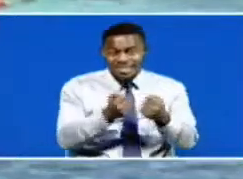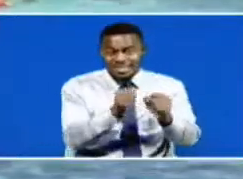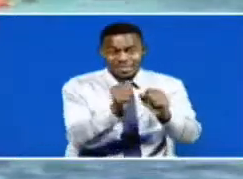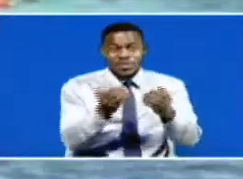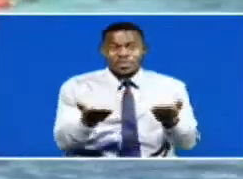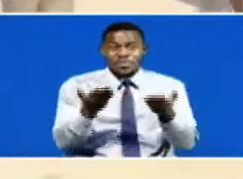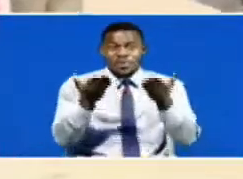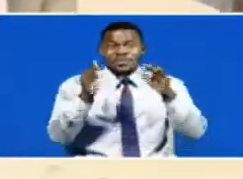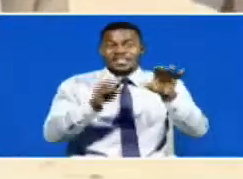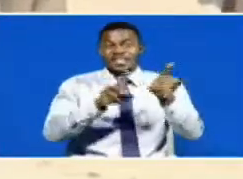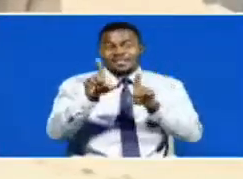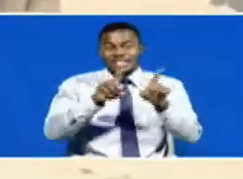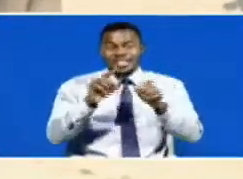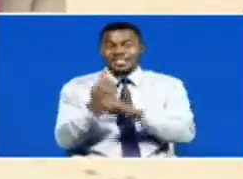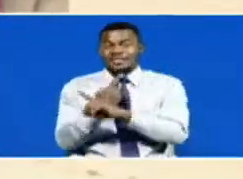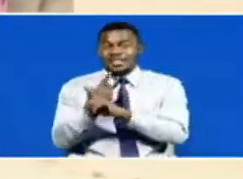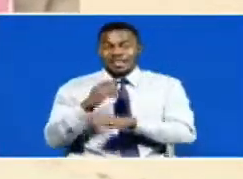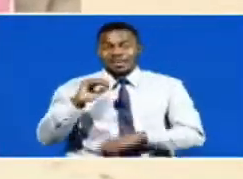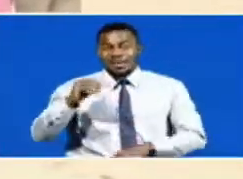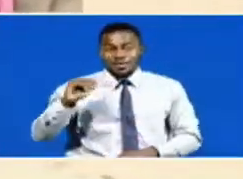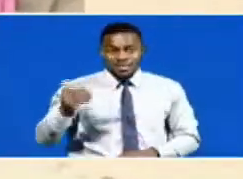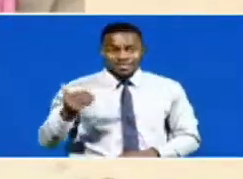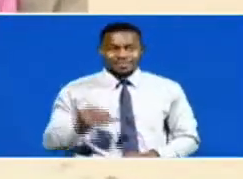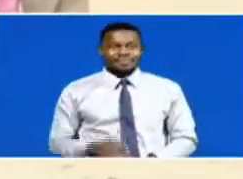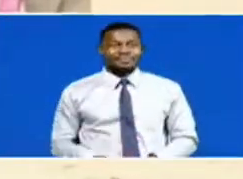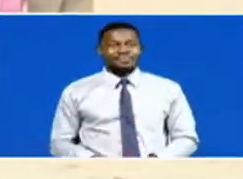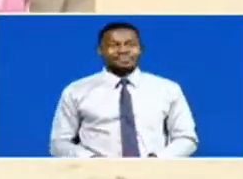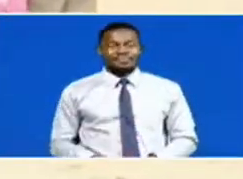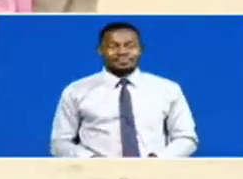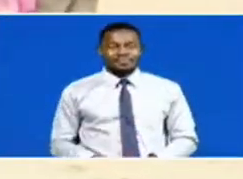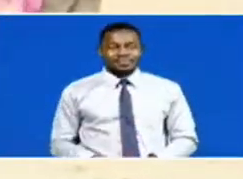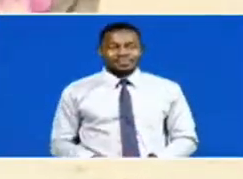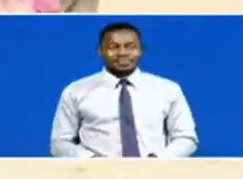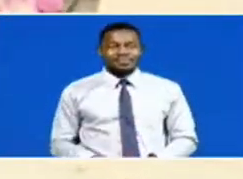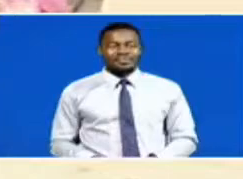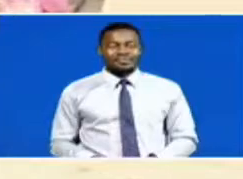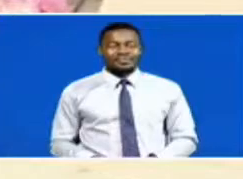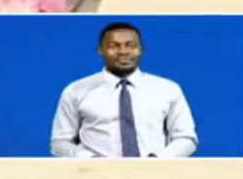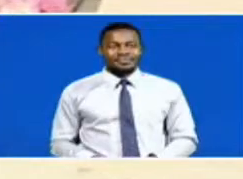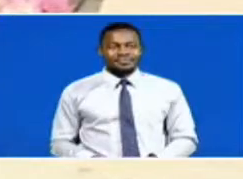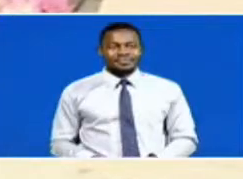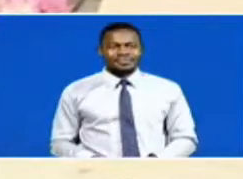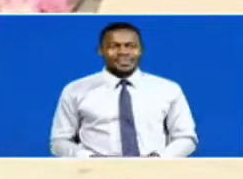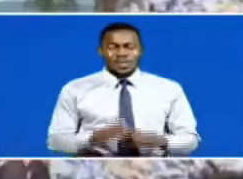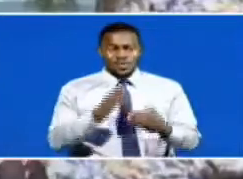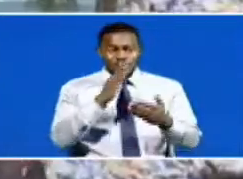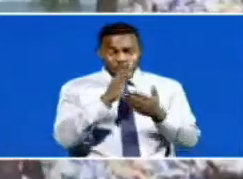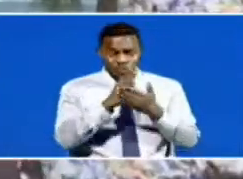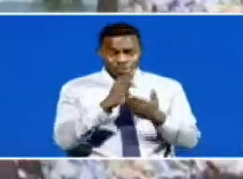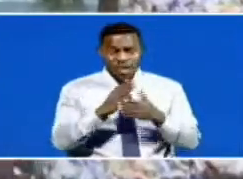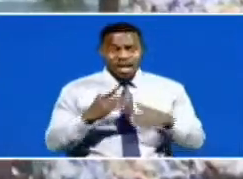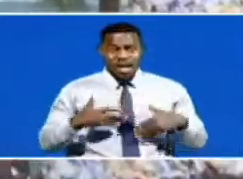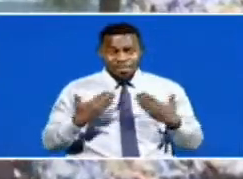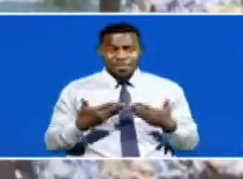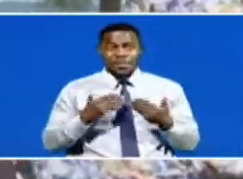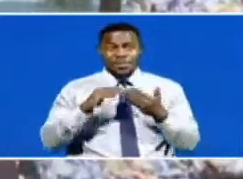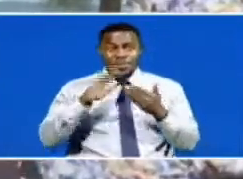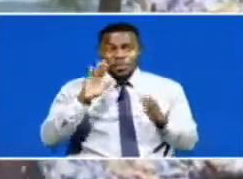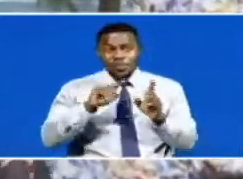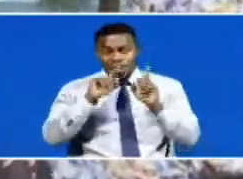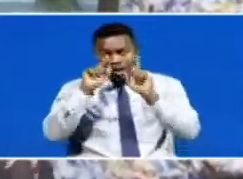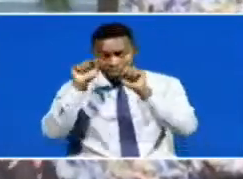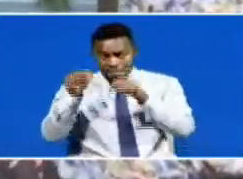tourism products per county. Kama kule Lamu, sisi tayari tumejibrand kama kisiwa